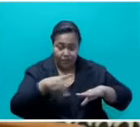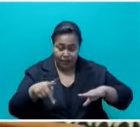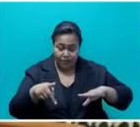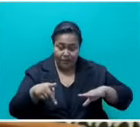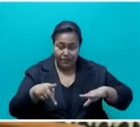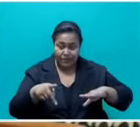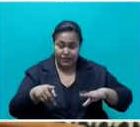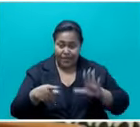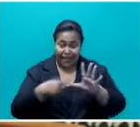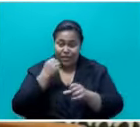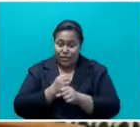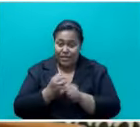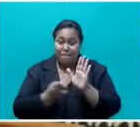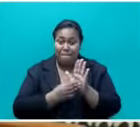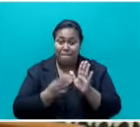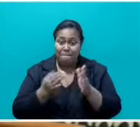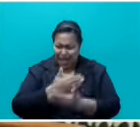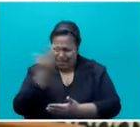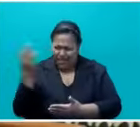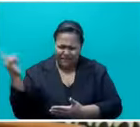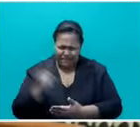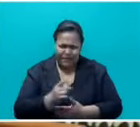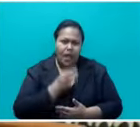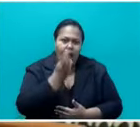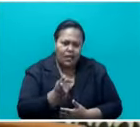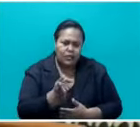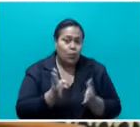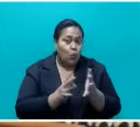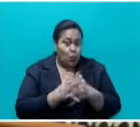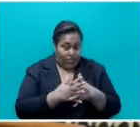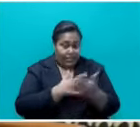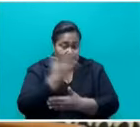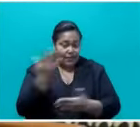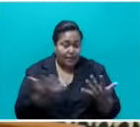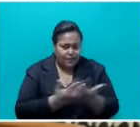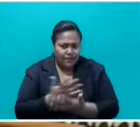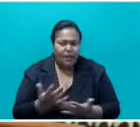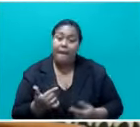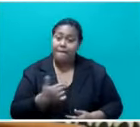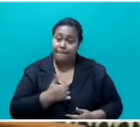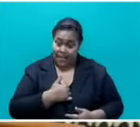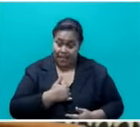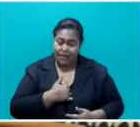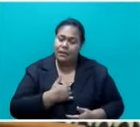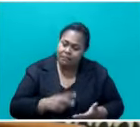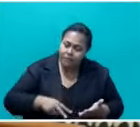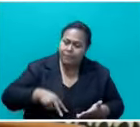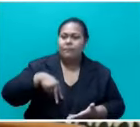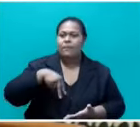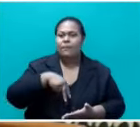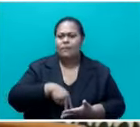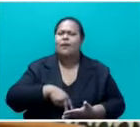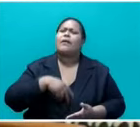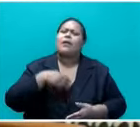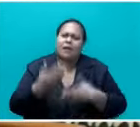Honorable Attorney General on Monday, I spoke about the right of government to make new laws or change existing